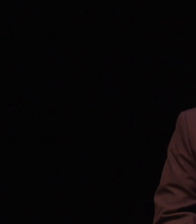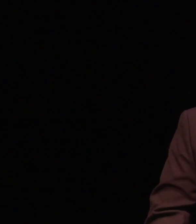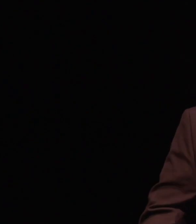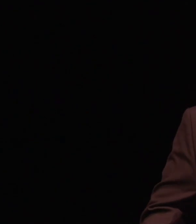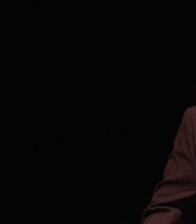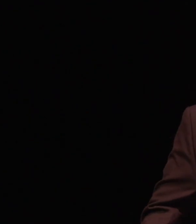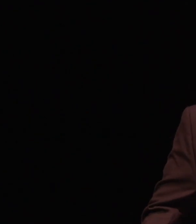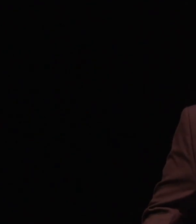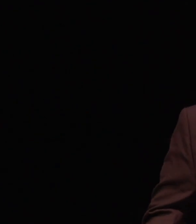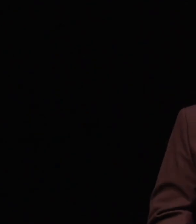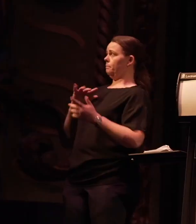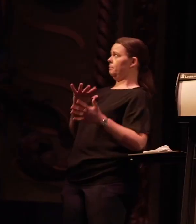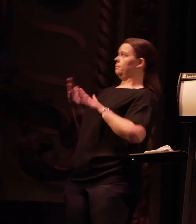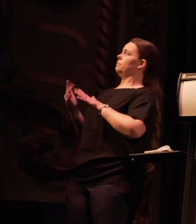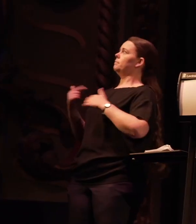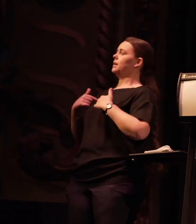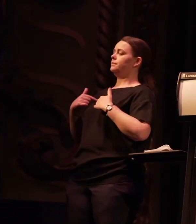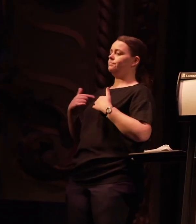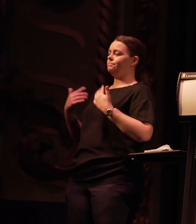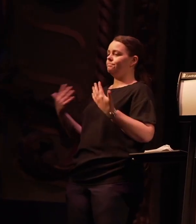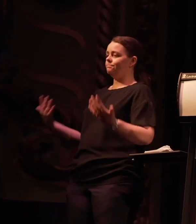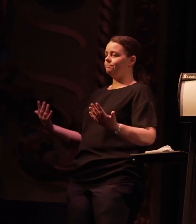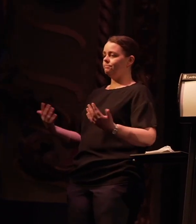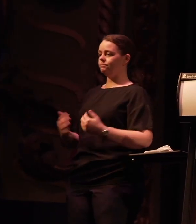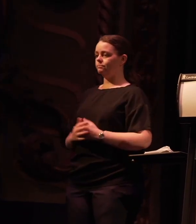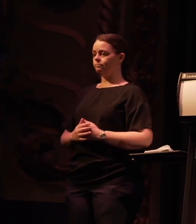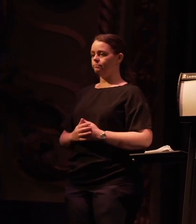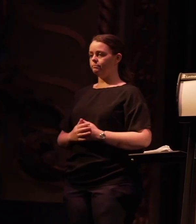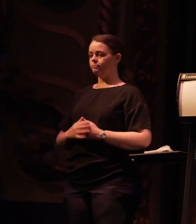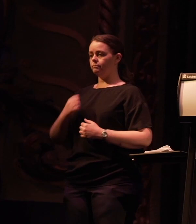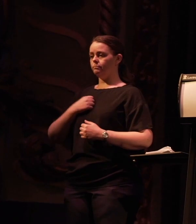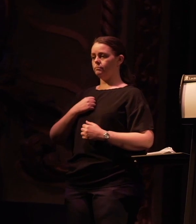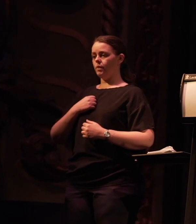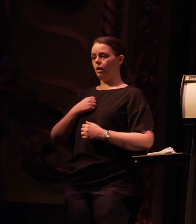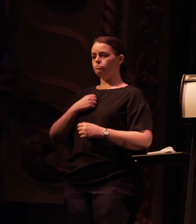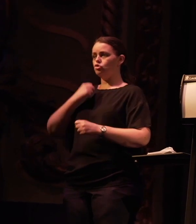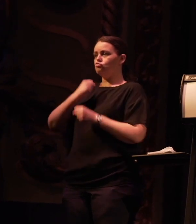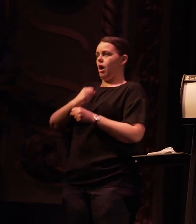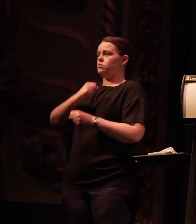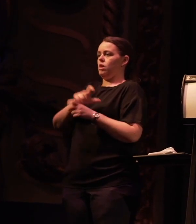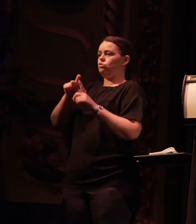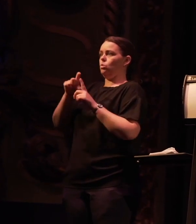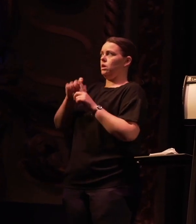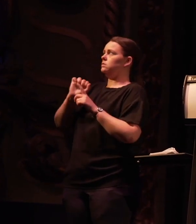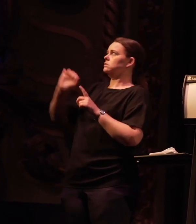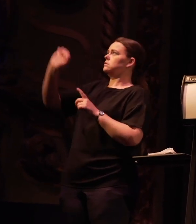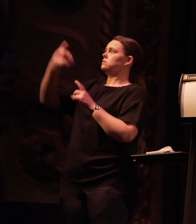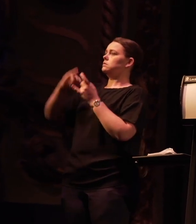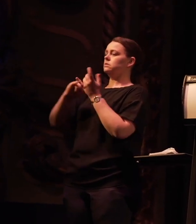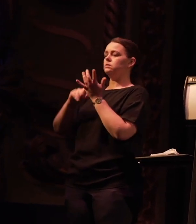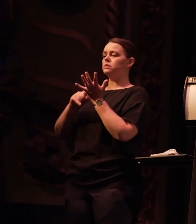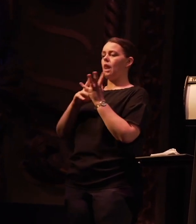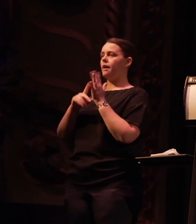story? I am, after all, the great-granddaughter of slaves in this country, who had every aspect of their lives controlled